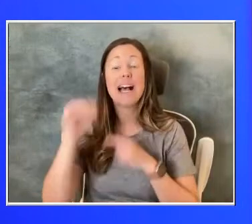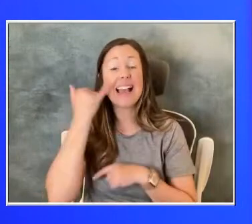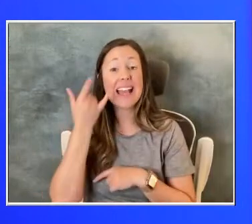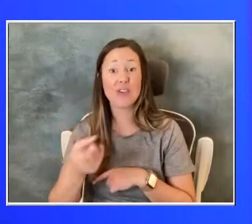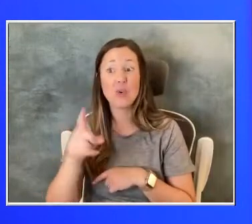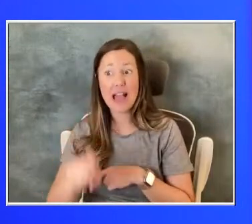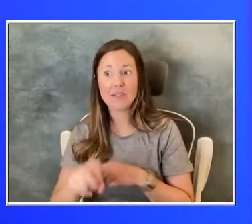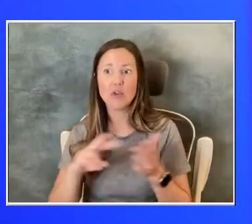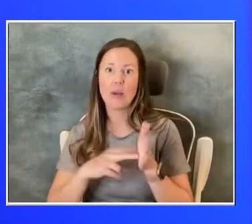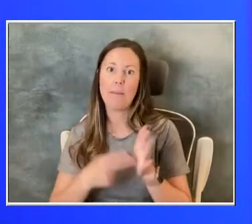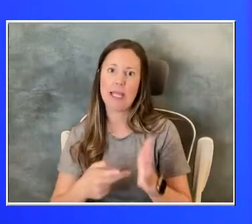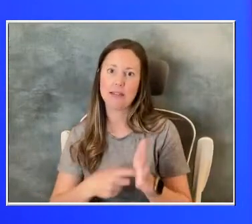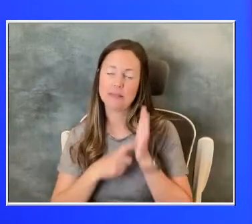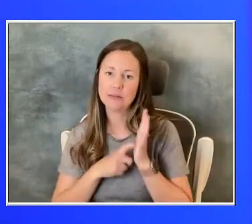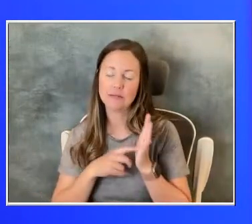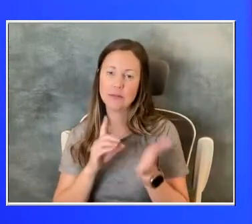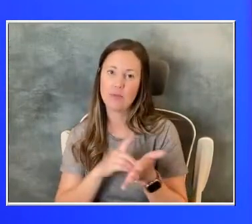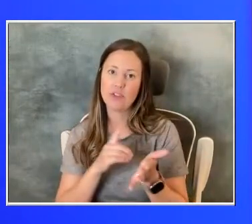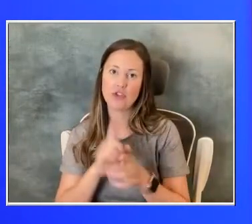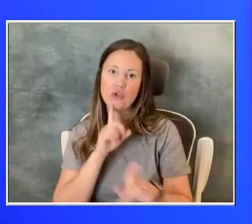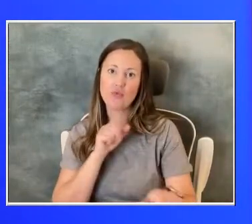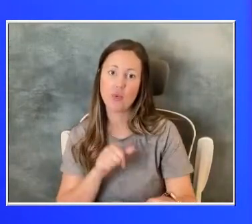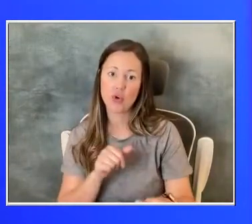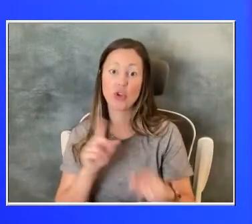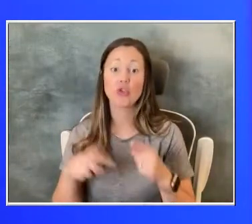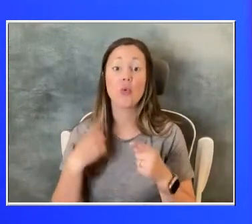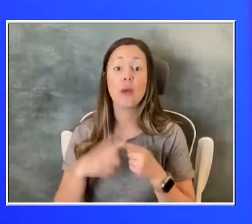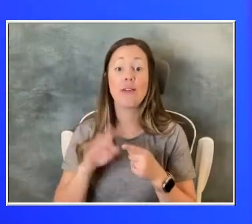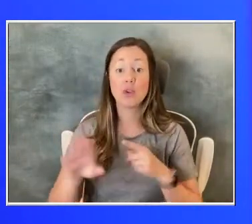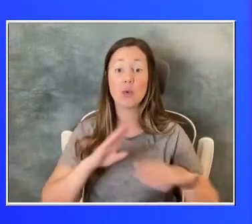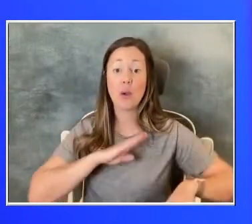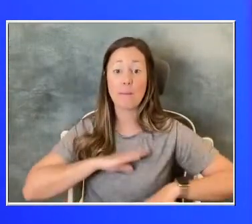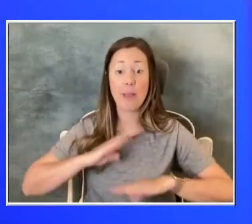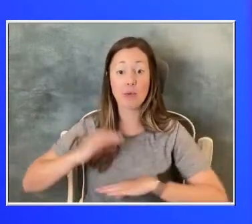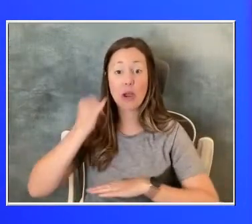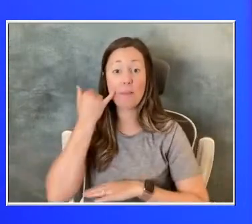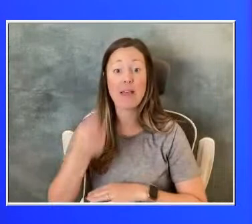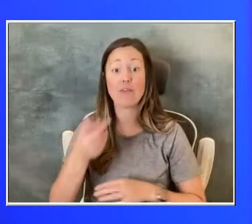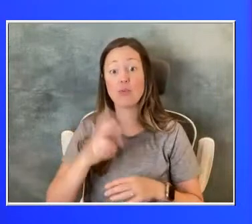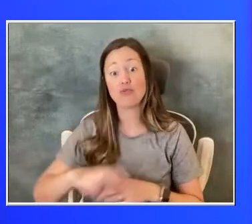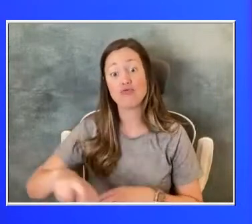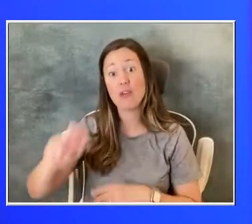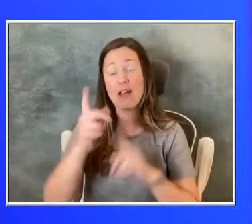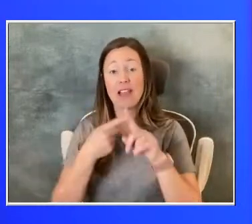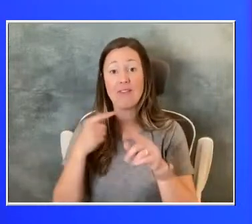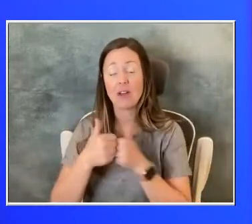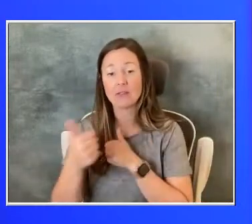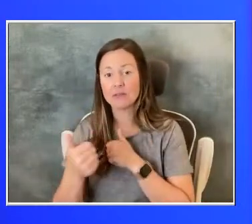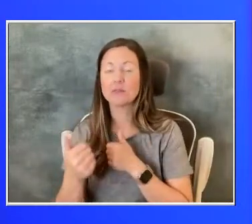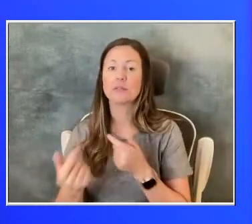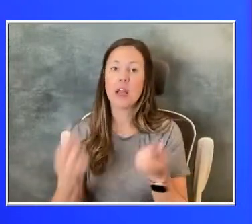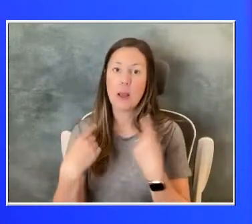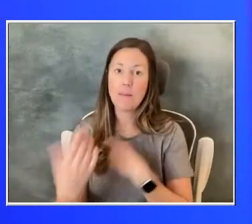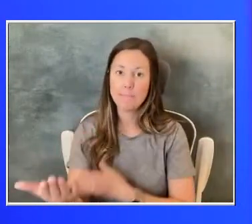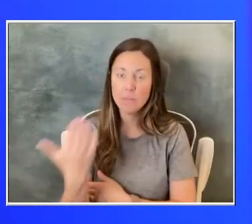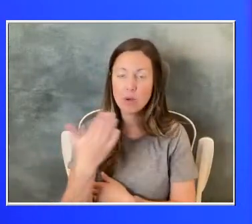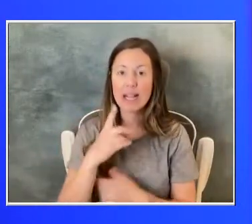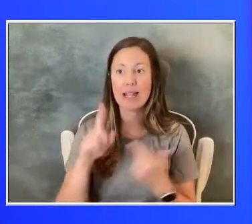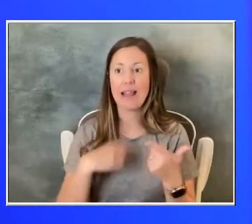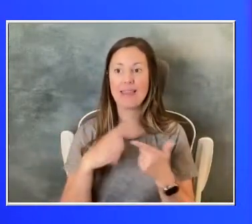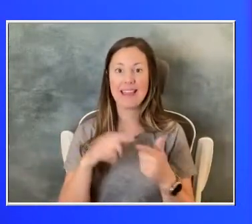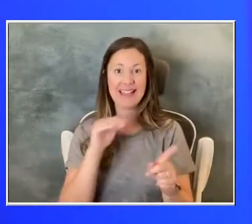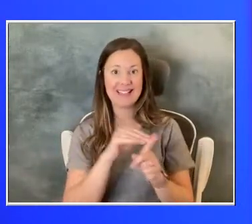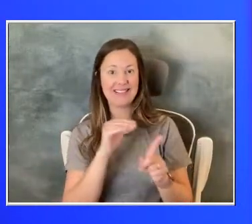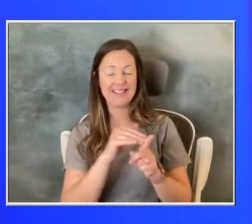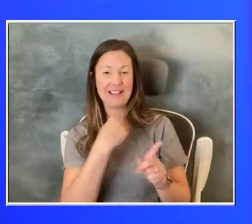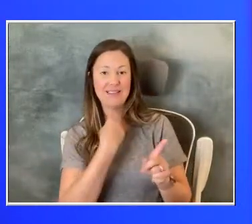So alert the technologist when you have your mammogram if you're traveling from a distance. Come early in the day if possible. That way, if you happen to